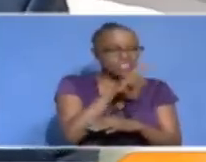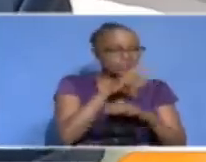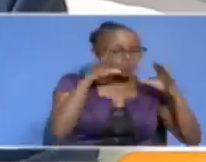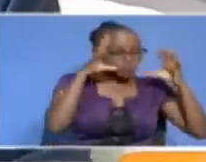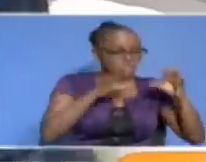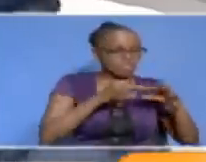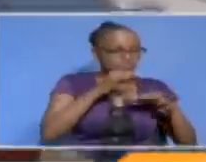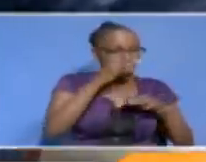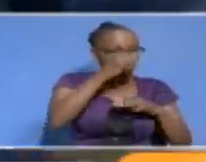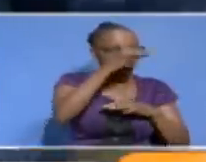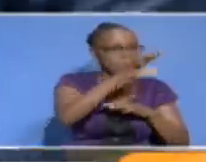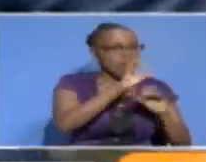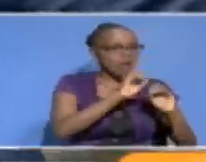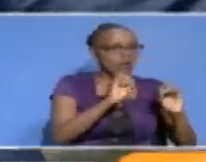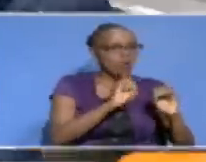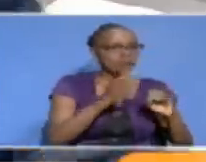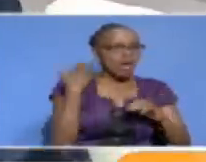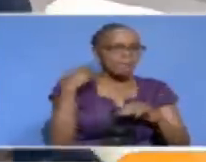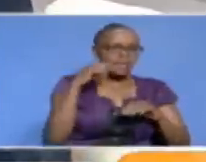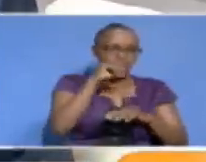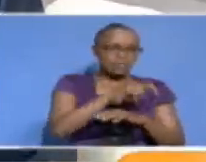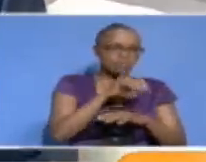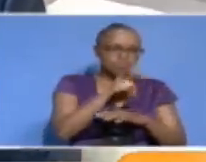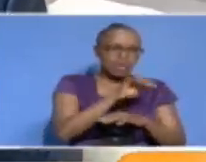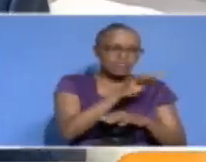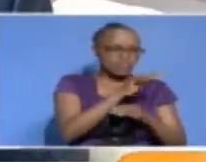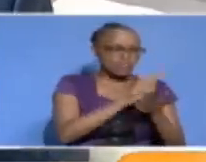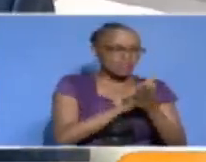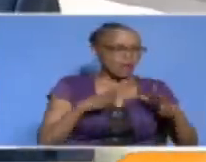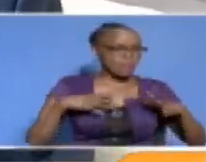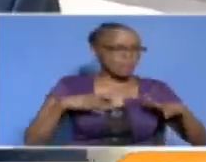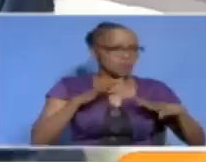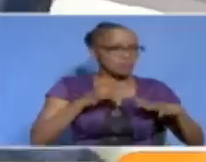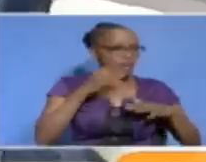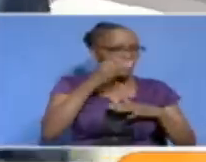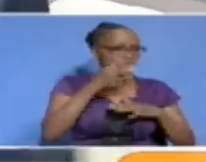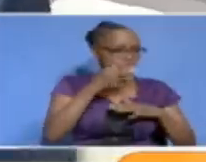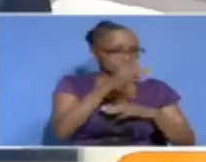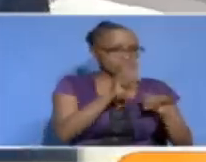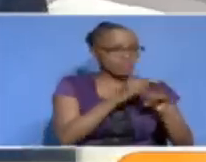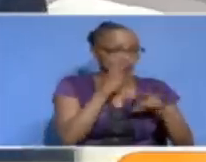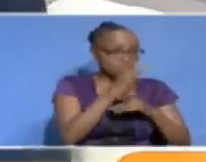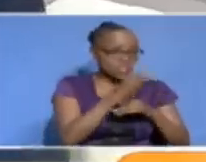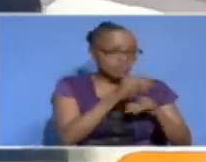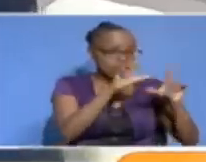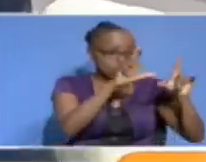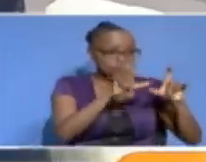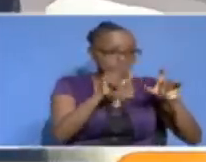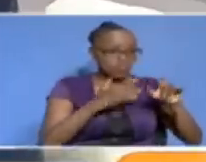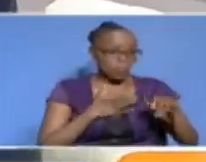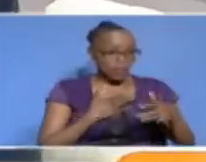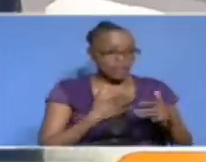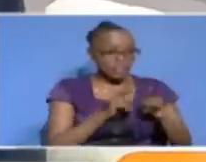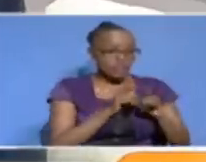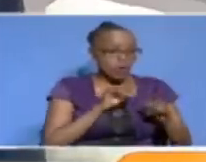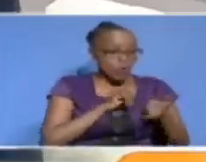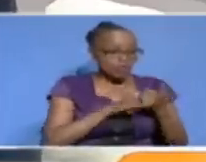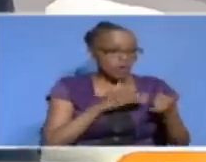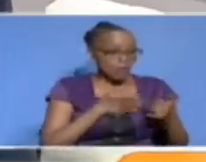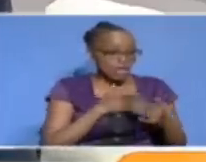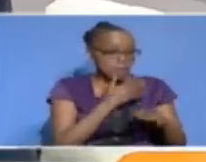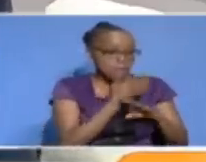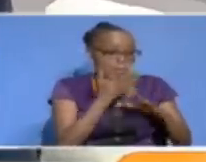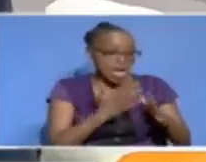your future. Your past should be your past. And be proud of your past. You've seen me even my profile photos. Nikiwa na bibi yangu kama